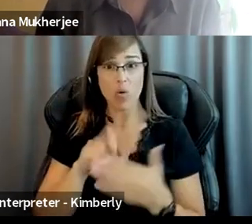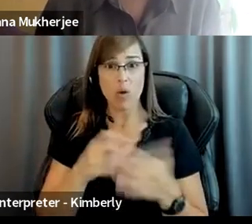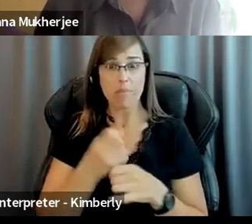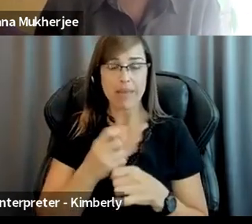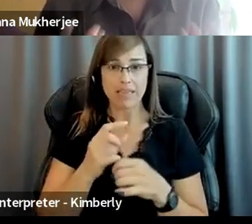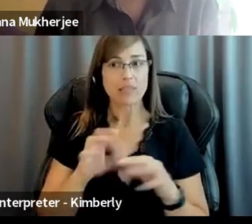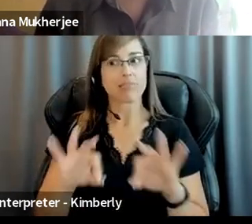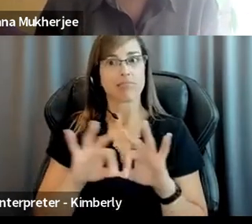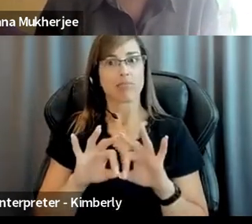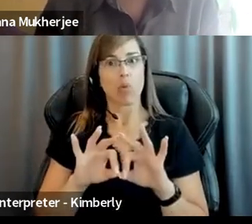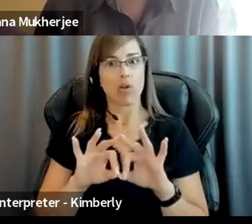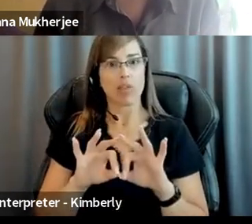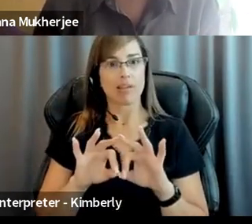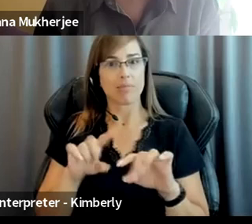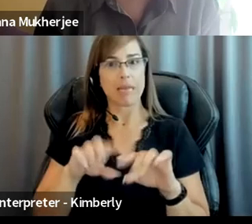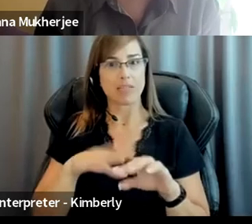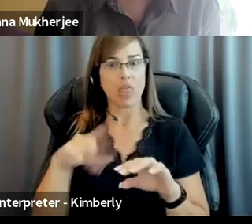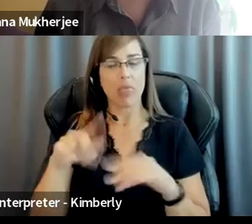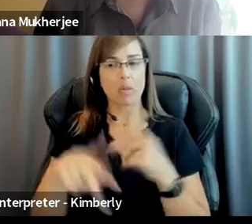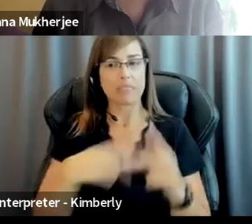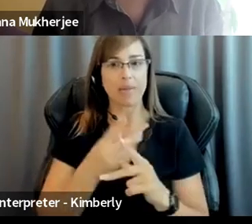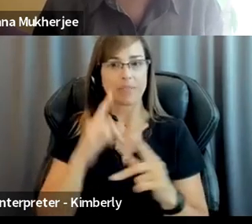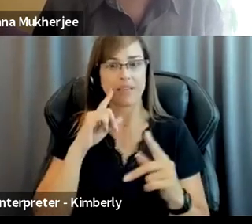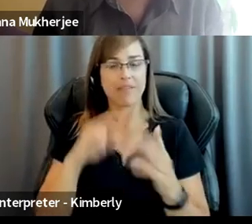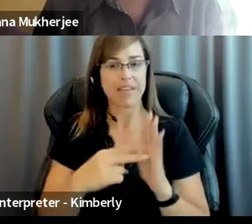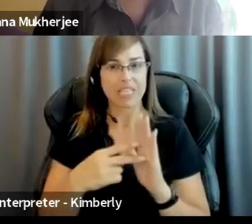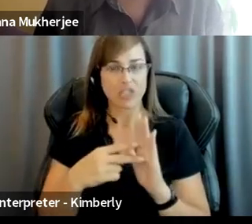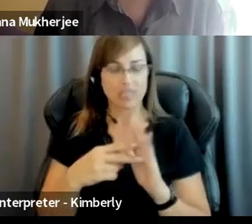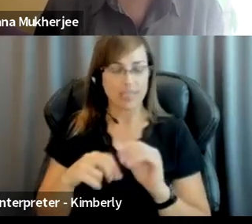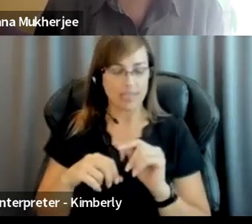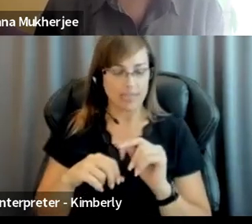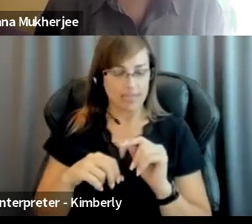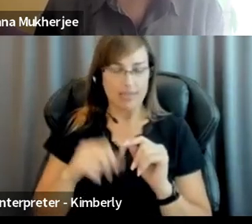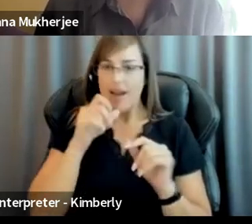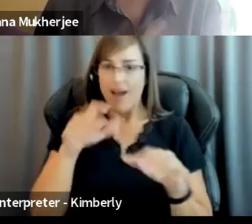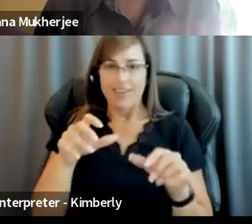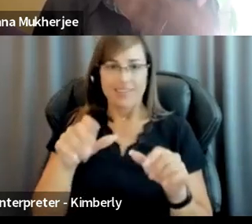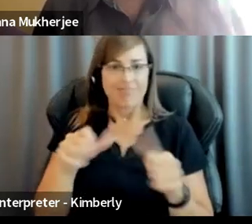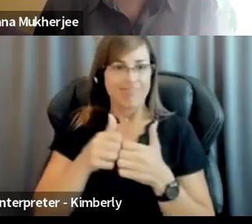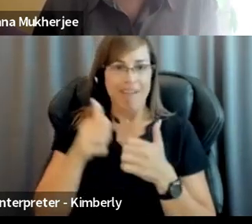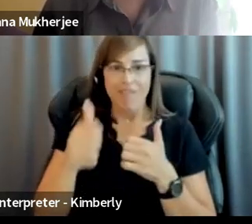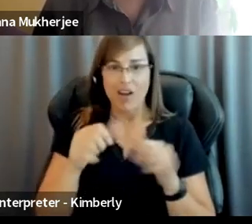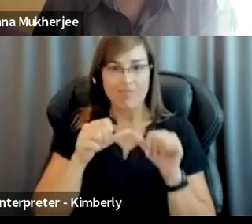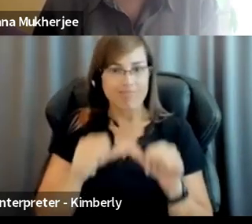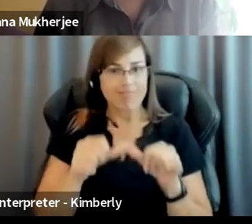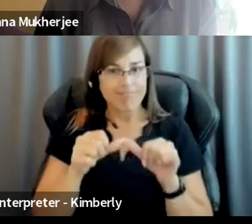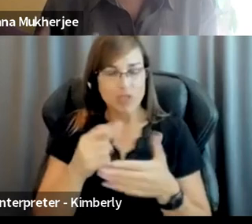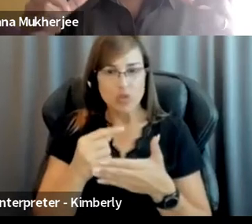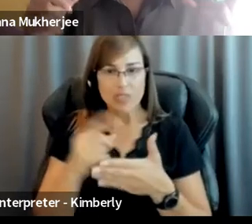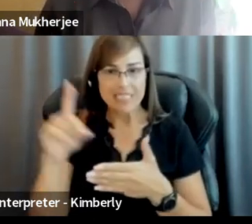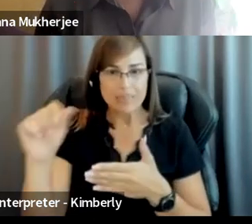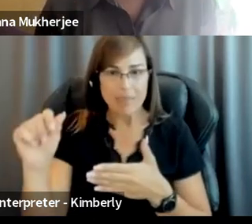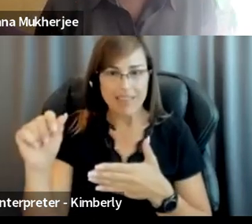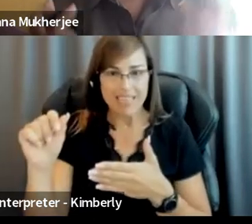worthwhile existence based on those types of definitions doesn't take us very far and continues to treat disability as this